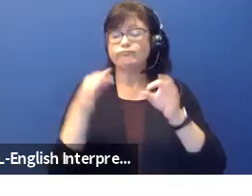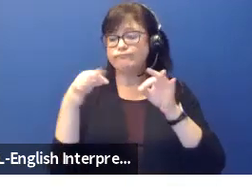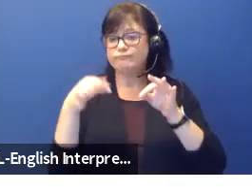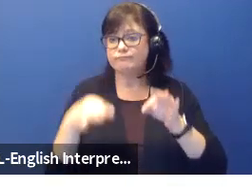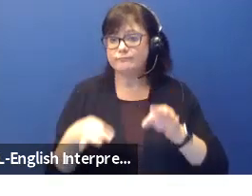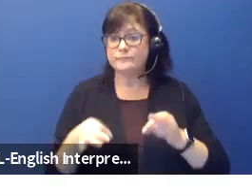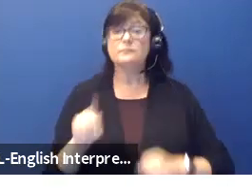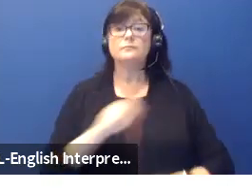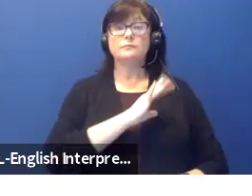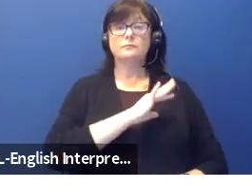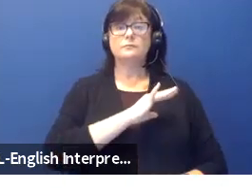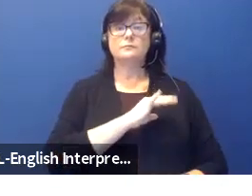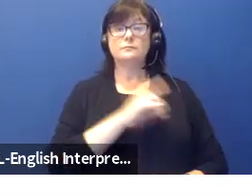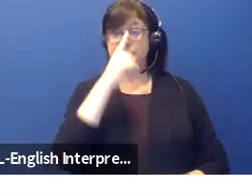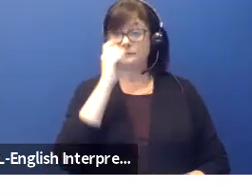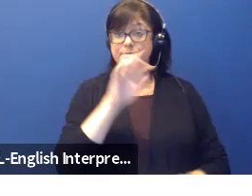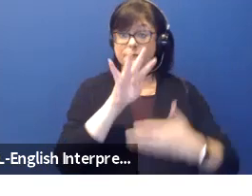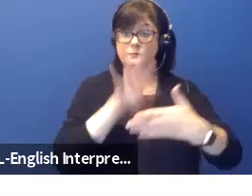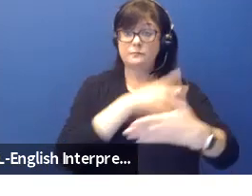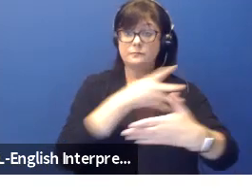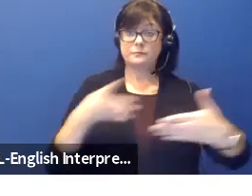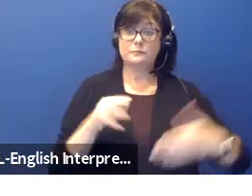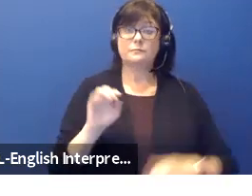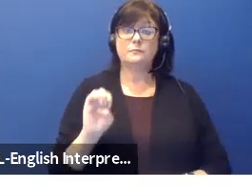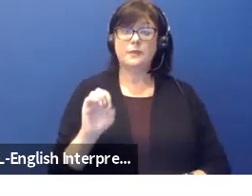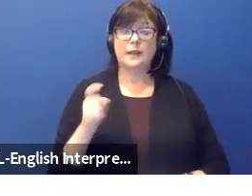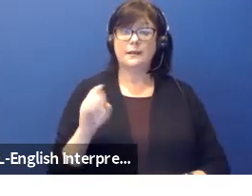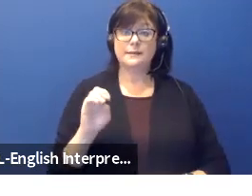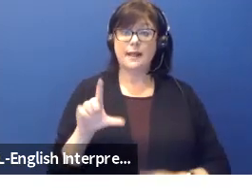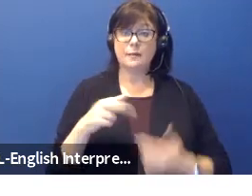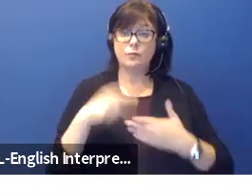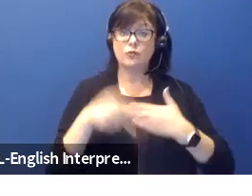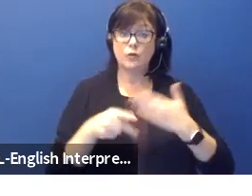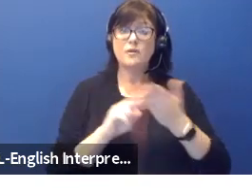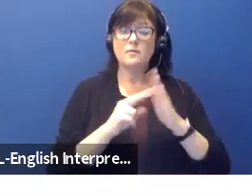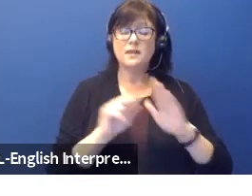so you can manipulate the data yourself if you choose to do that.